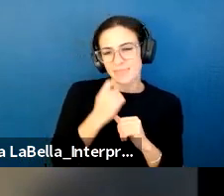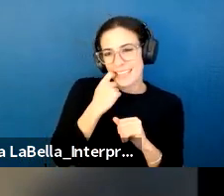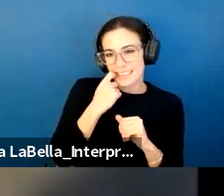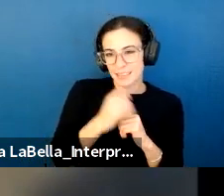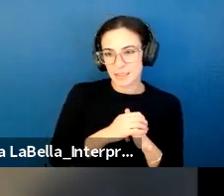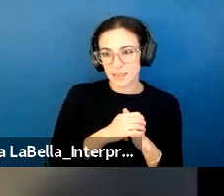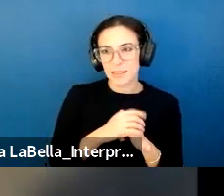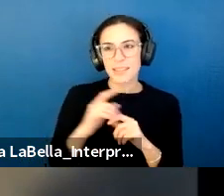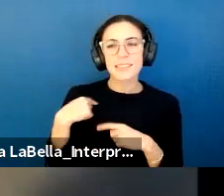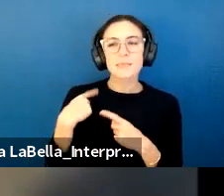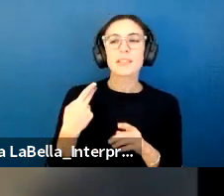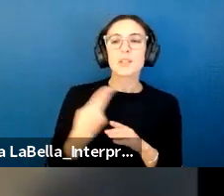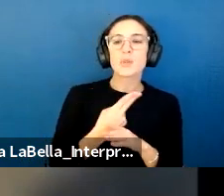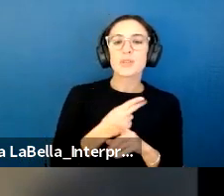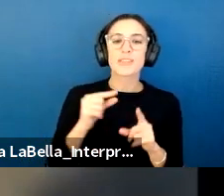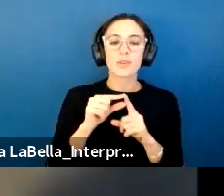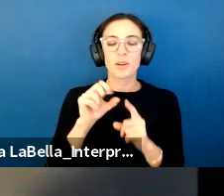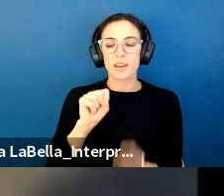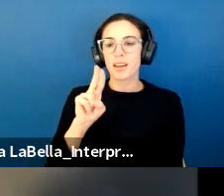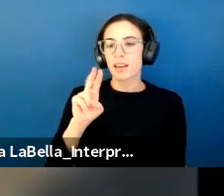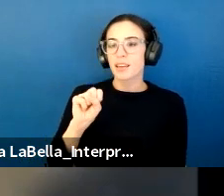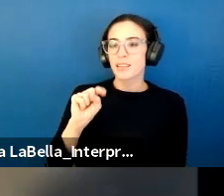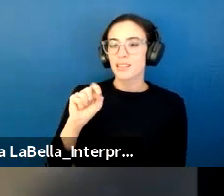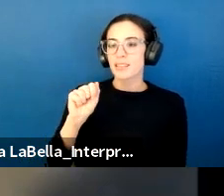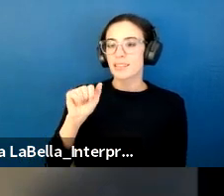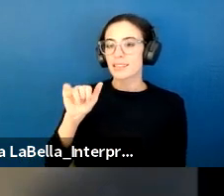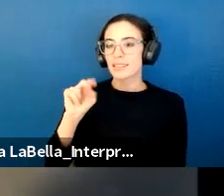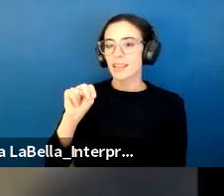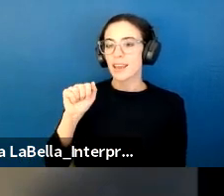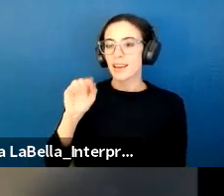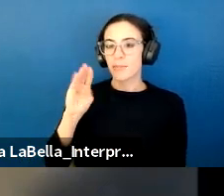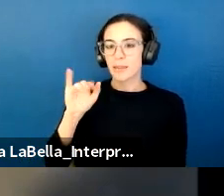use of the word sustainable or sustainability.